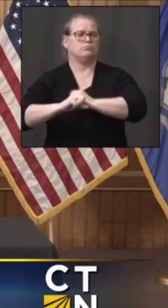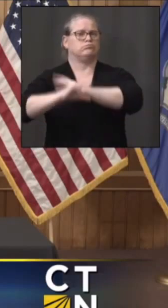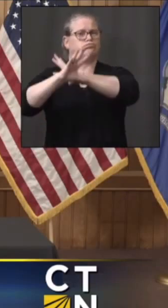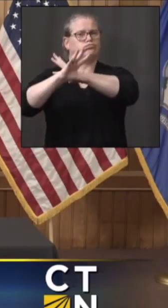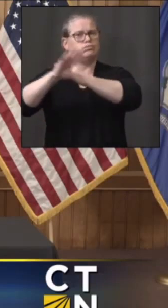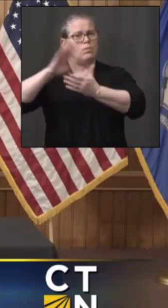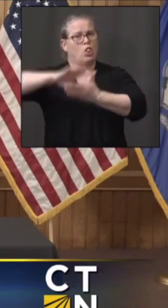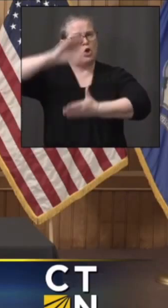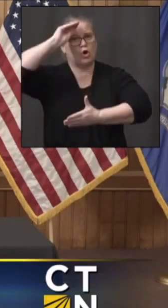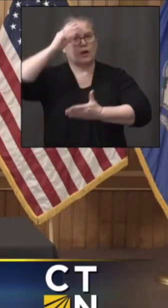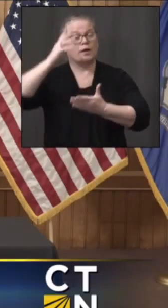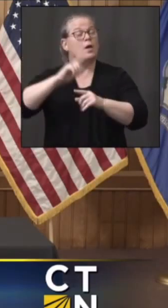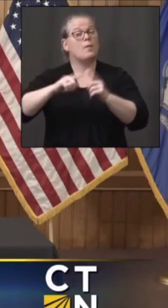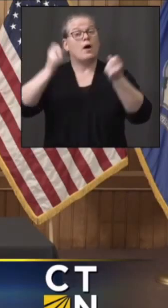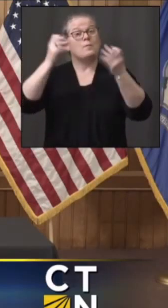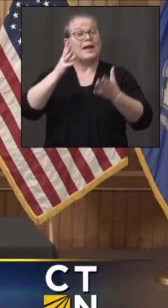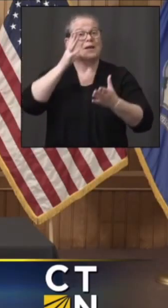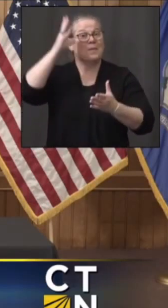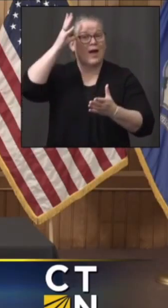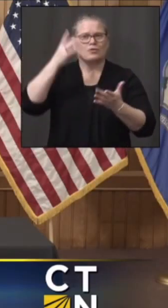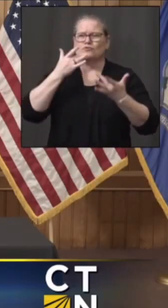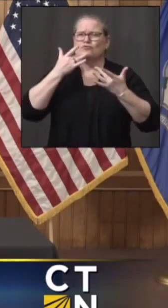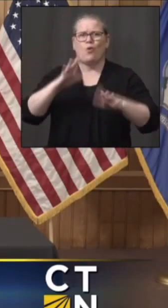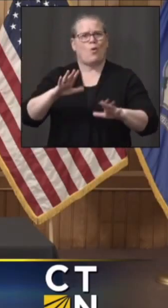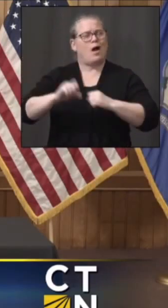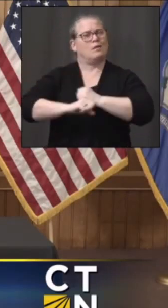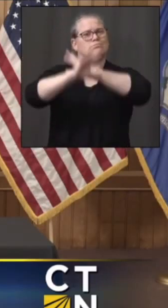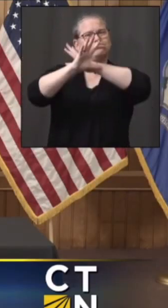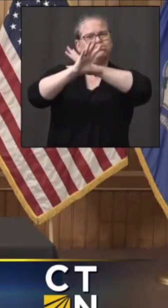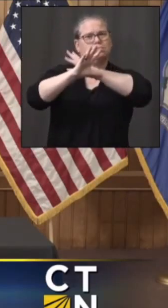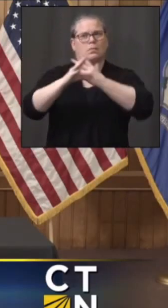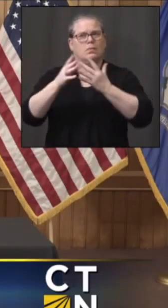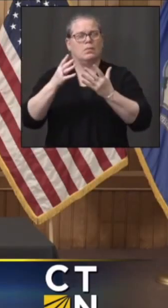to full virtual learning? It seems to be a double-edged sword.